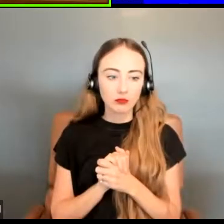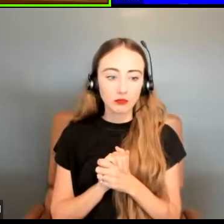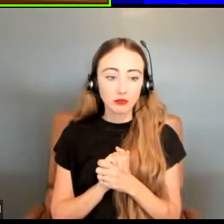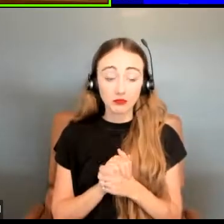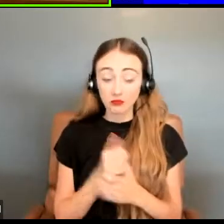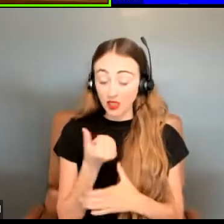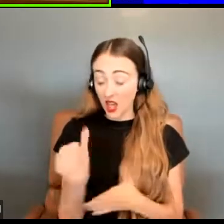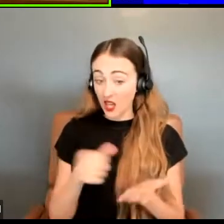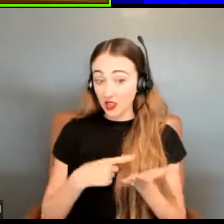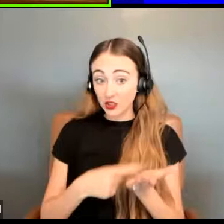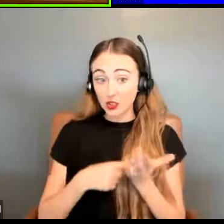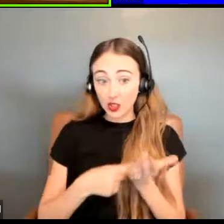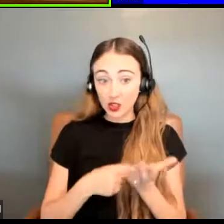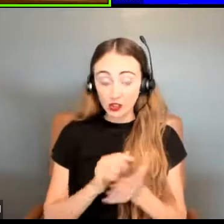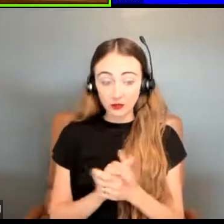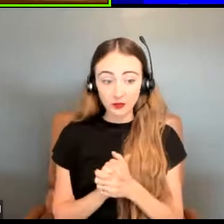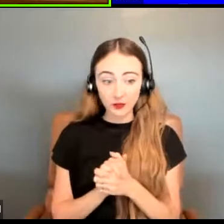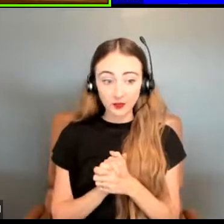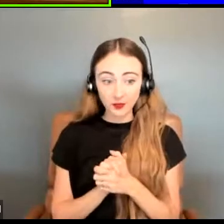there discussion?